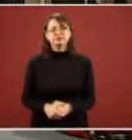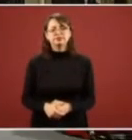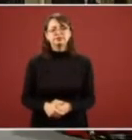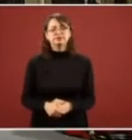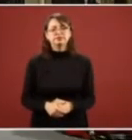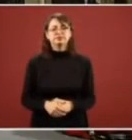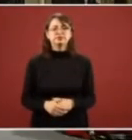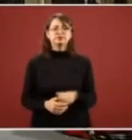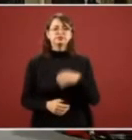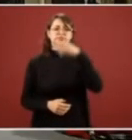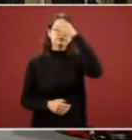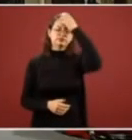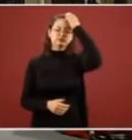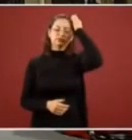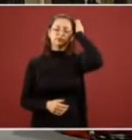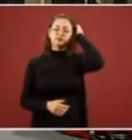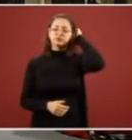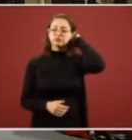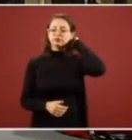si hay algo que